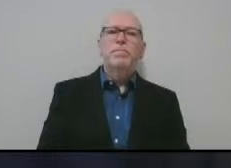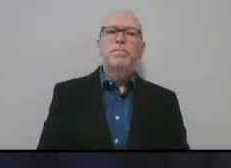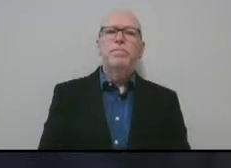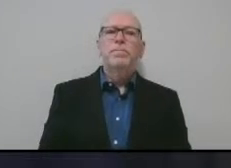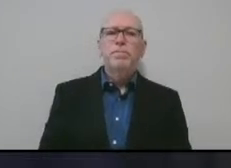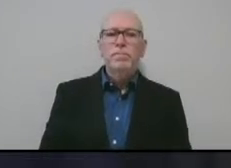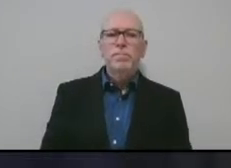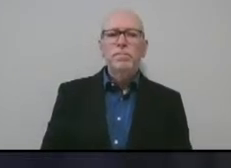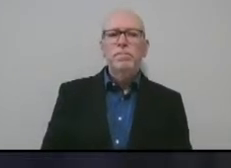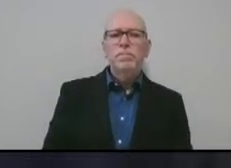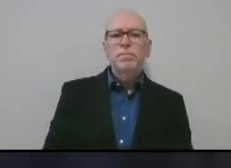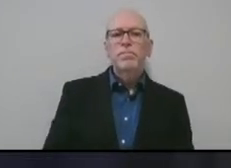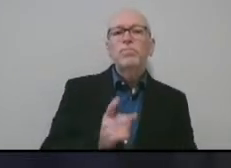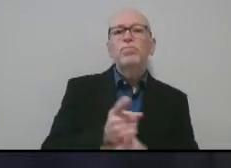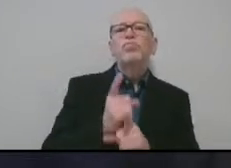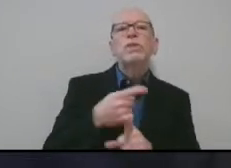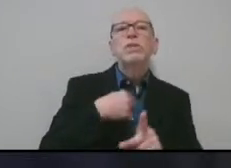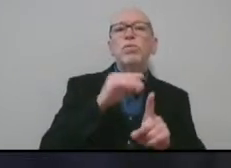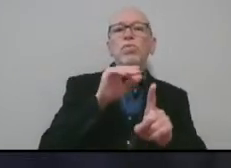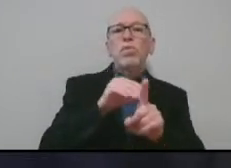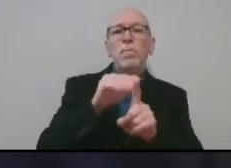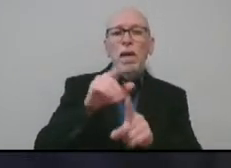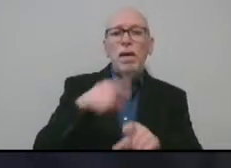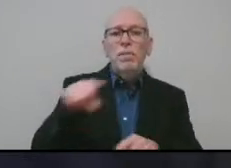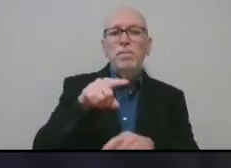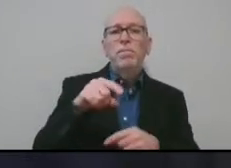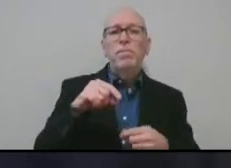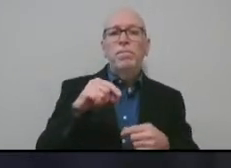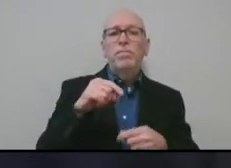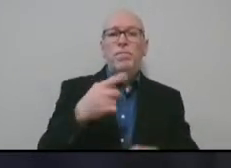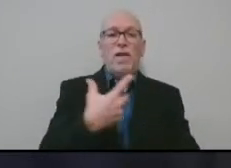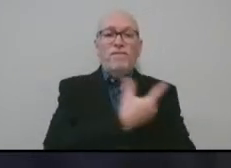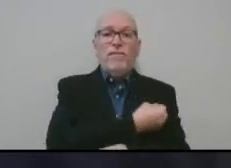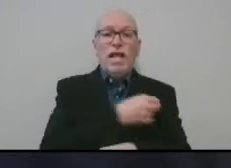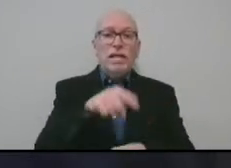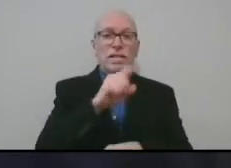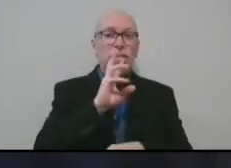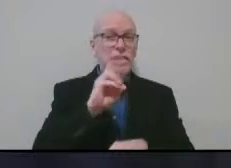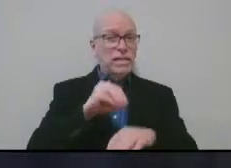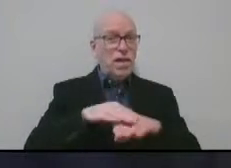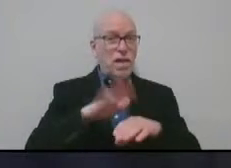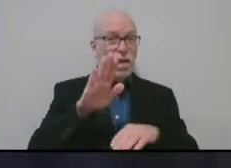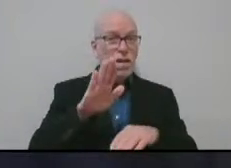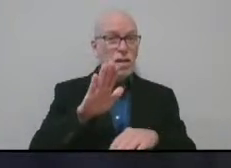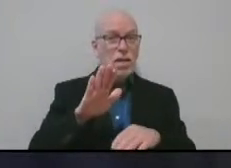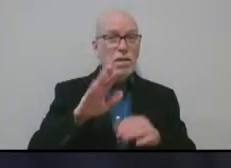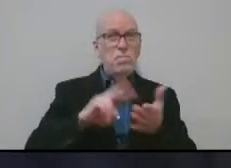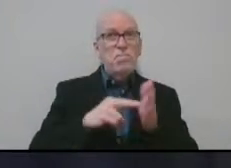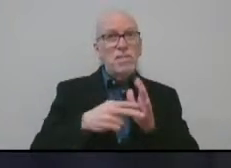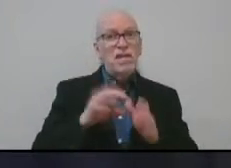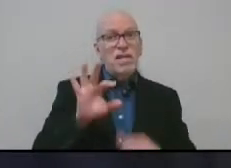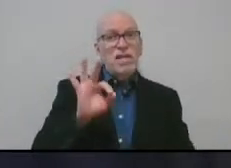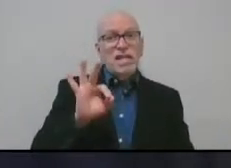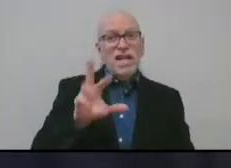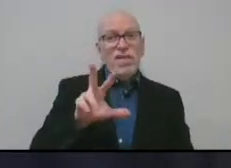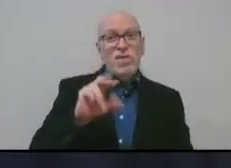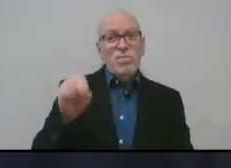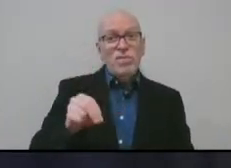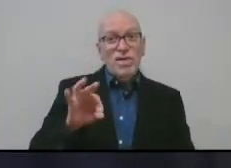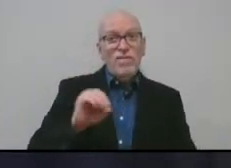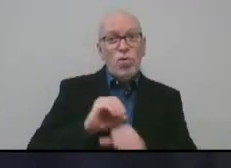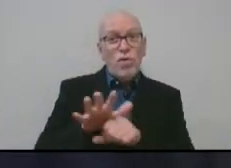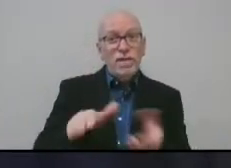Right. So as a reminder, by vaccinating or 60 and older, that's 93% of our COVID deaths